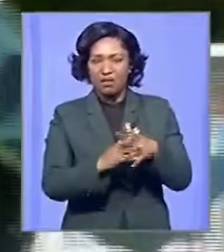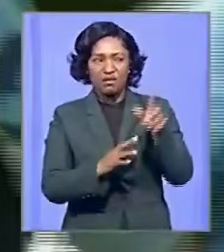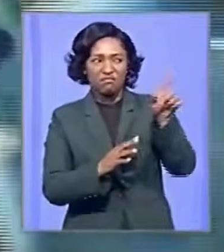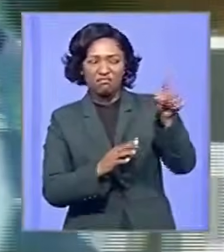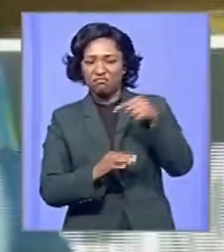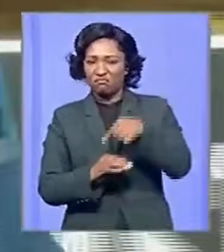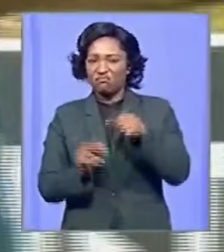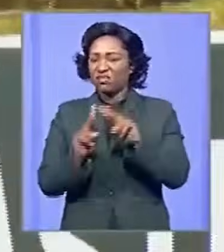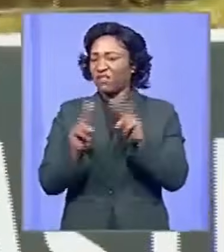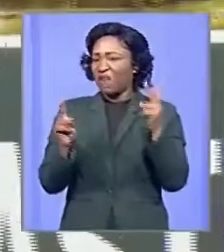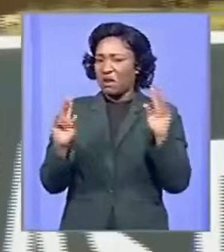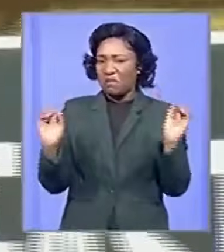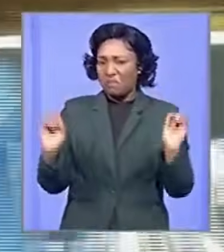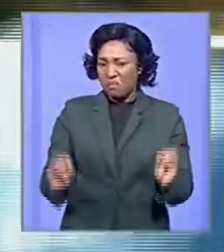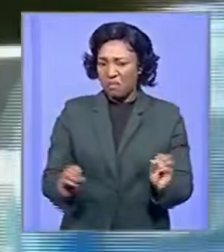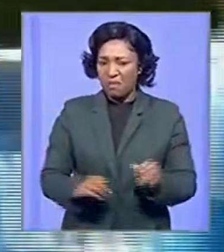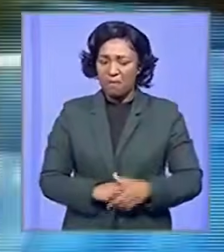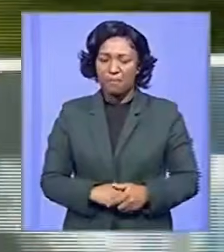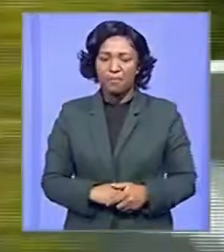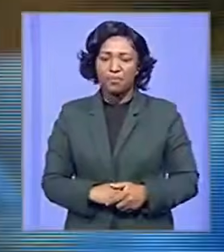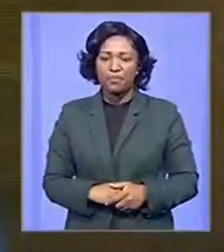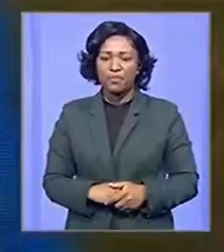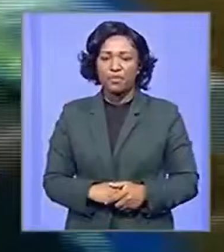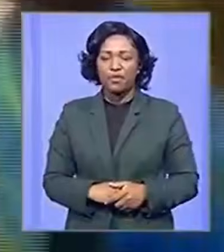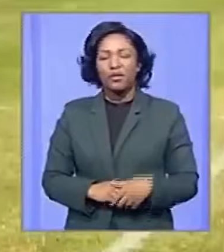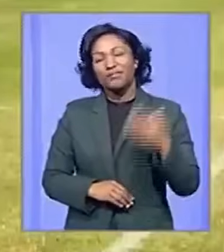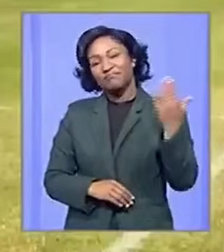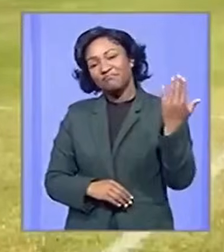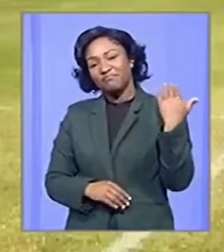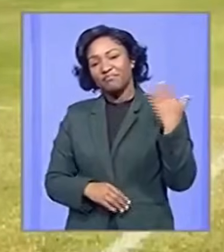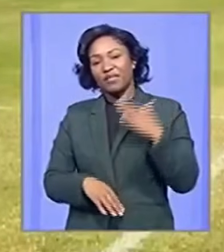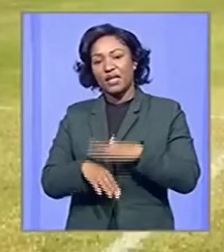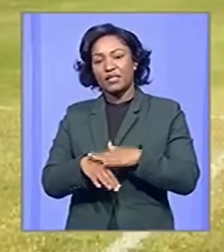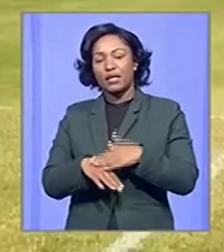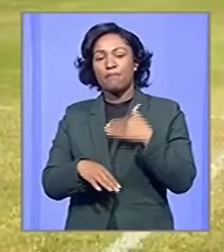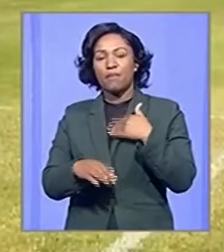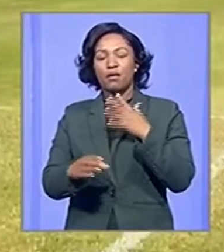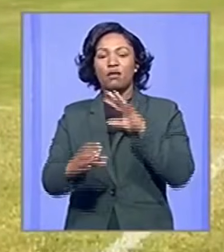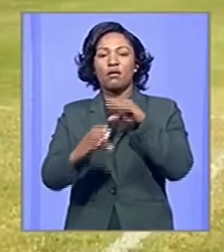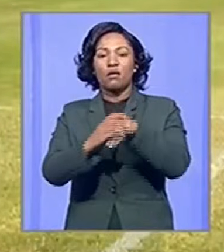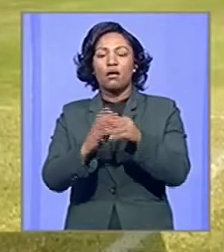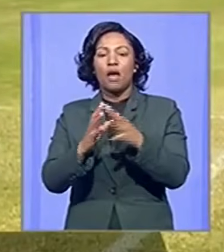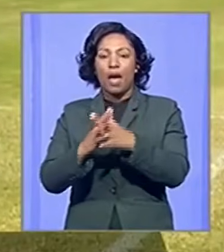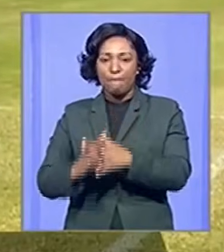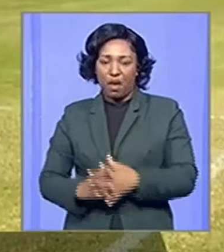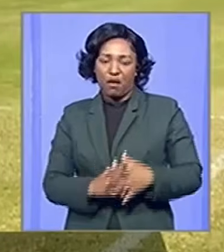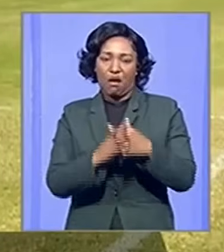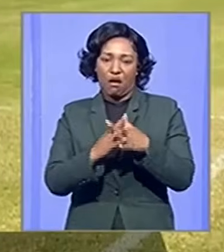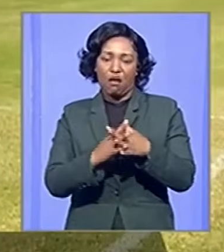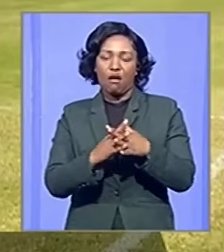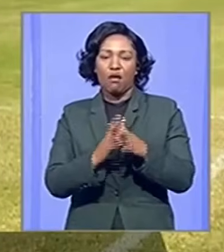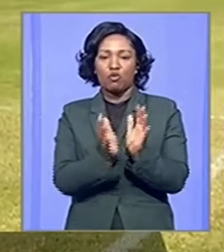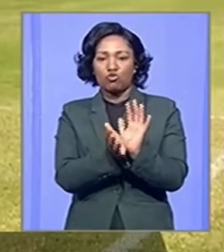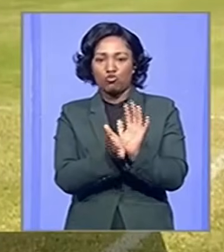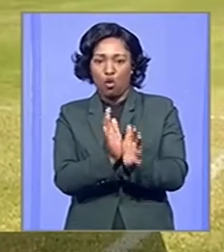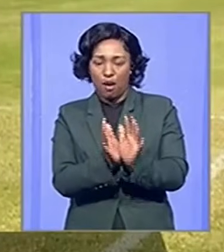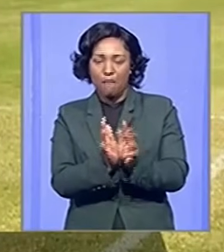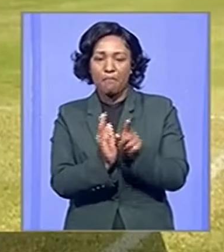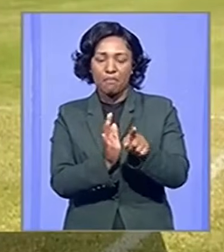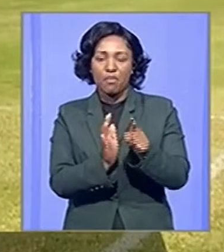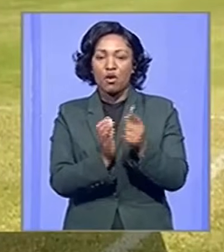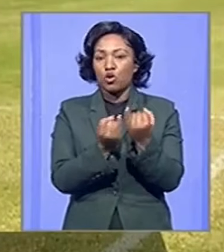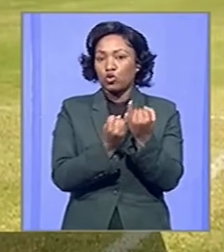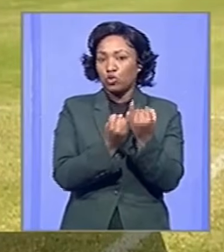tsa America. Last time I ke bapala USA ne ke bapala college soccer, so no re bapala tournament